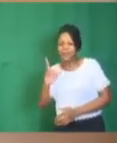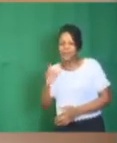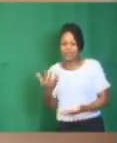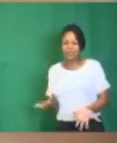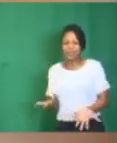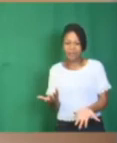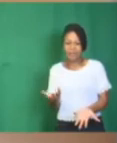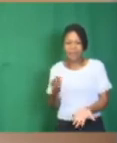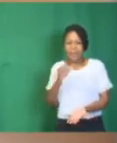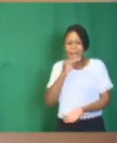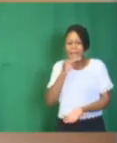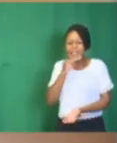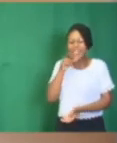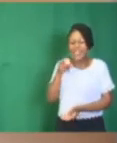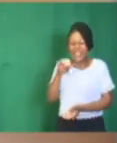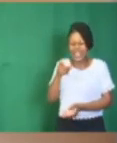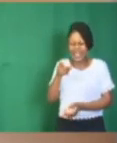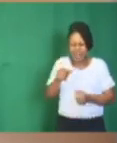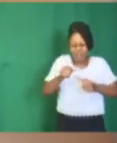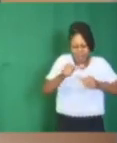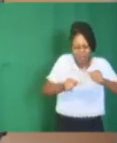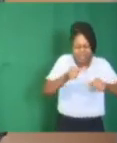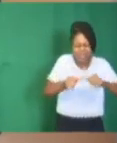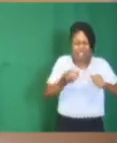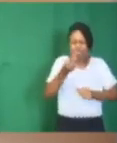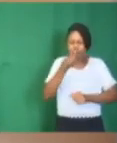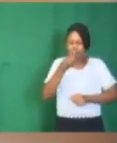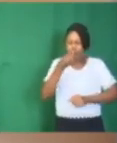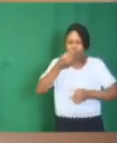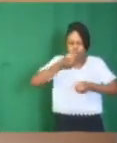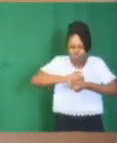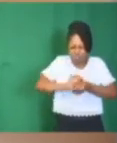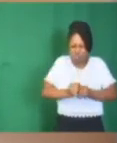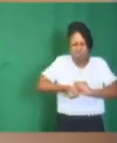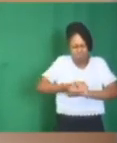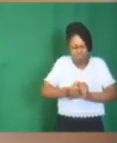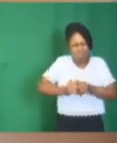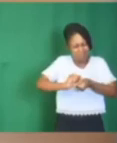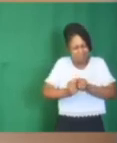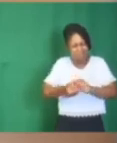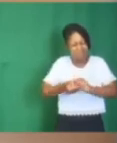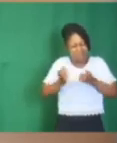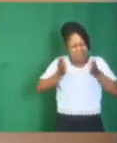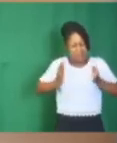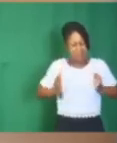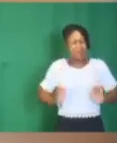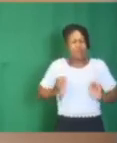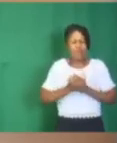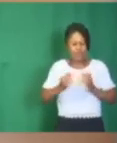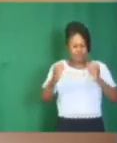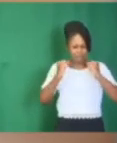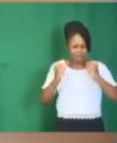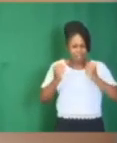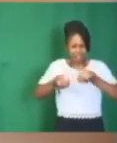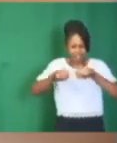burnt in the body, in the cells of the body, to release energy and carbon dioxide. Carbon dioxide is released